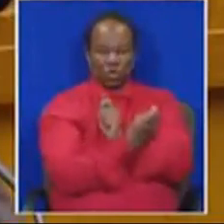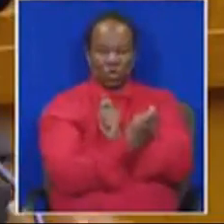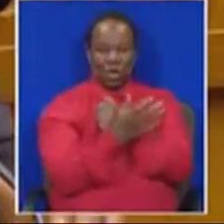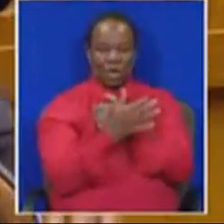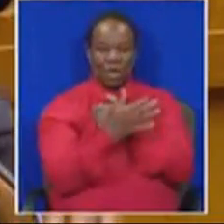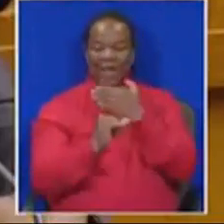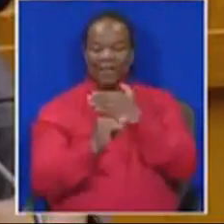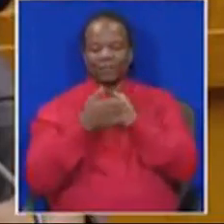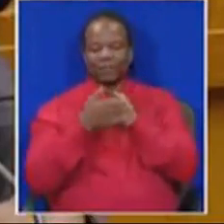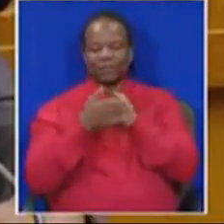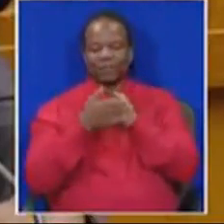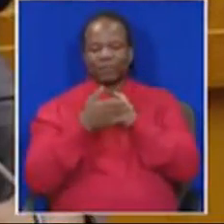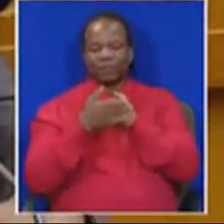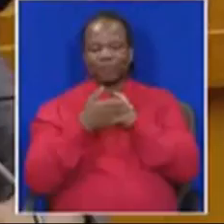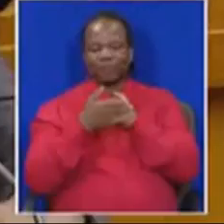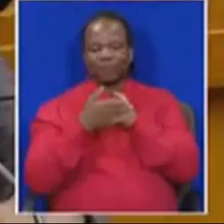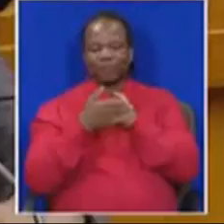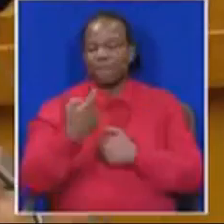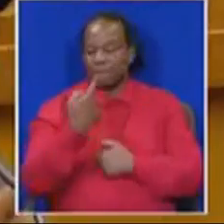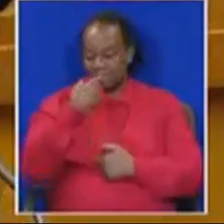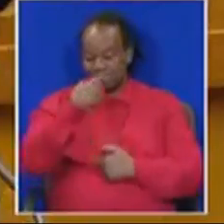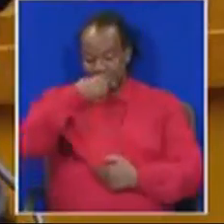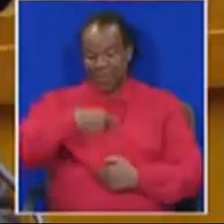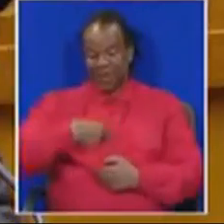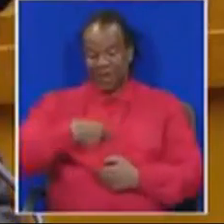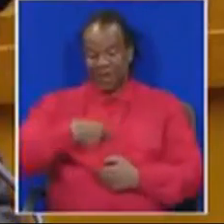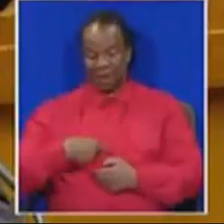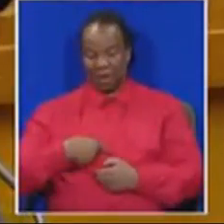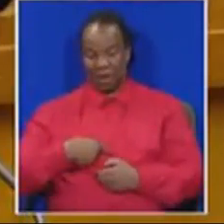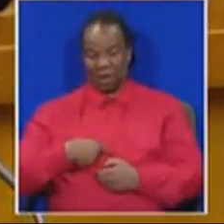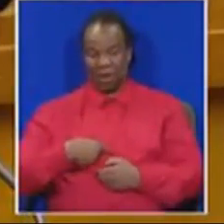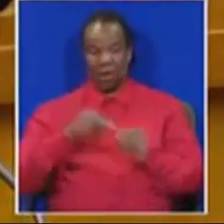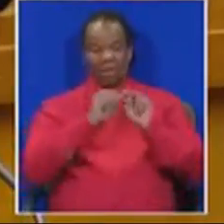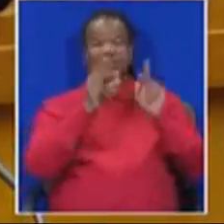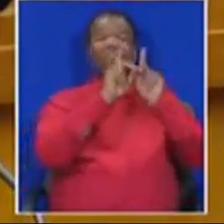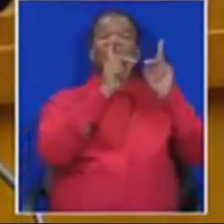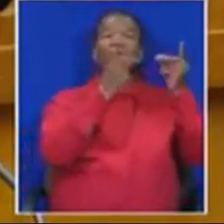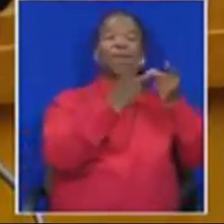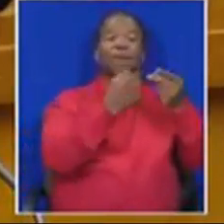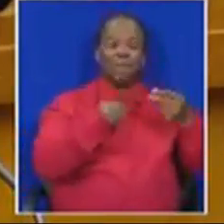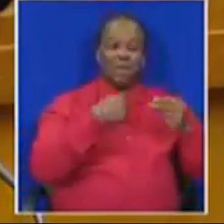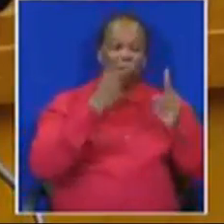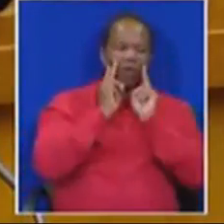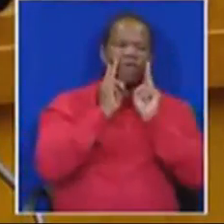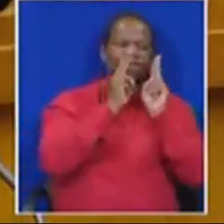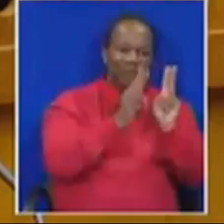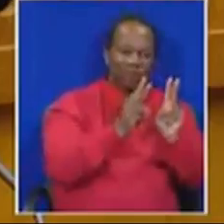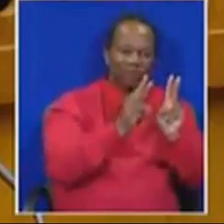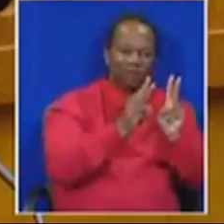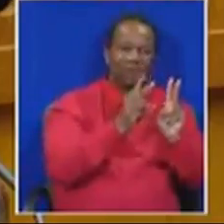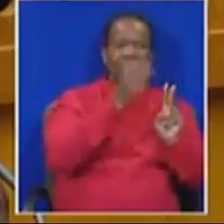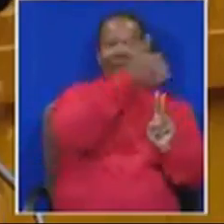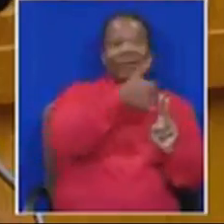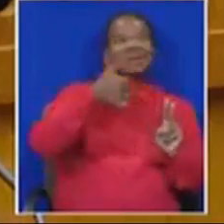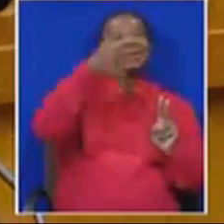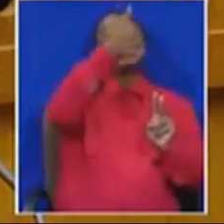months, I will visit every national department to engage with the senior leadership